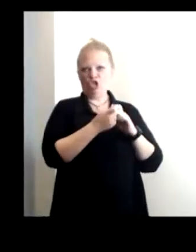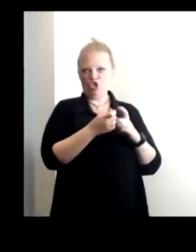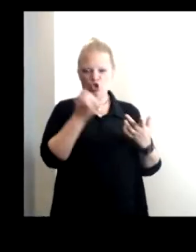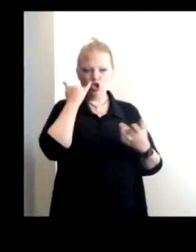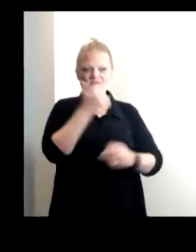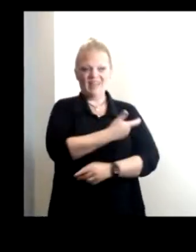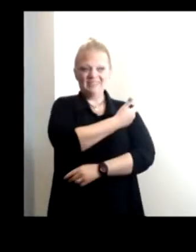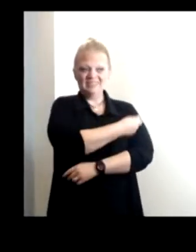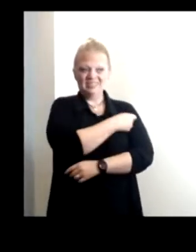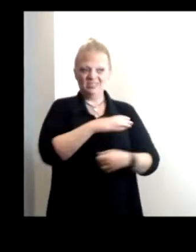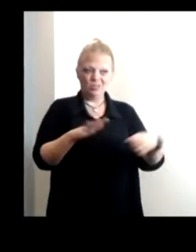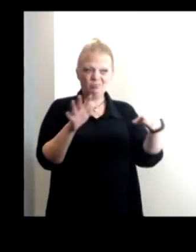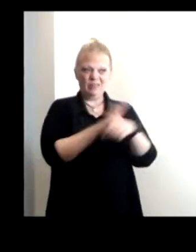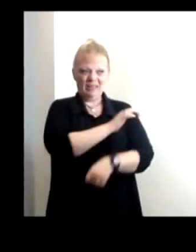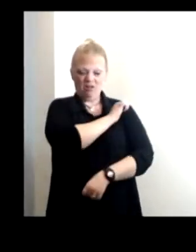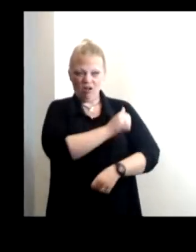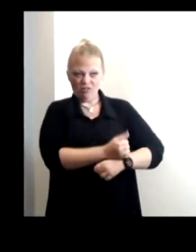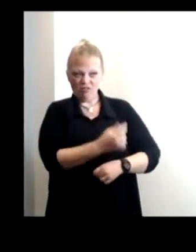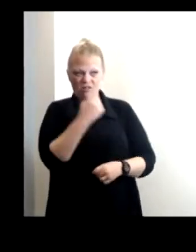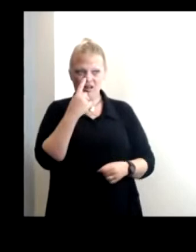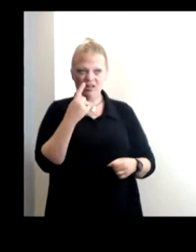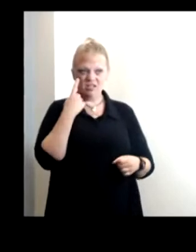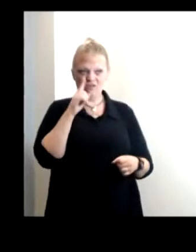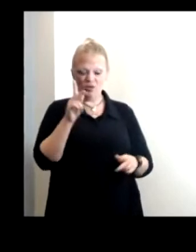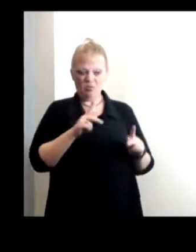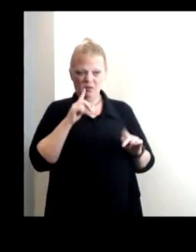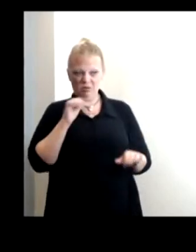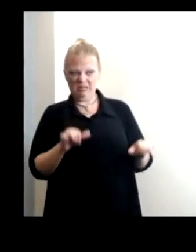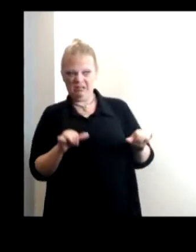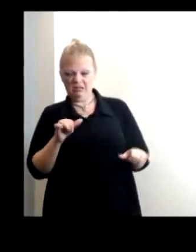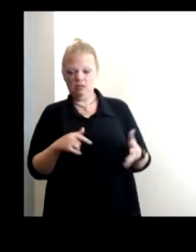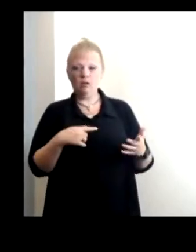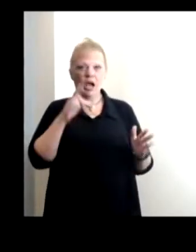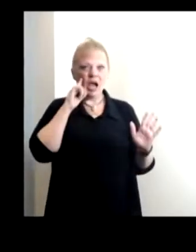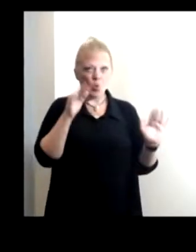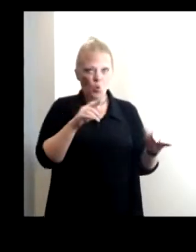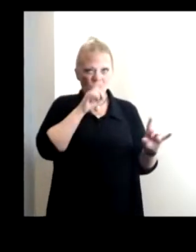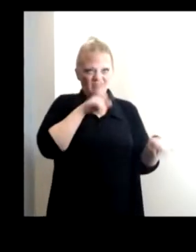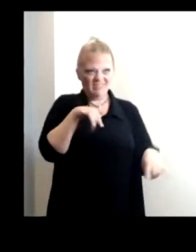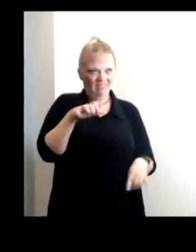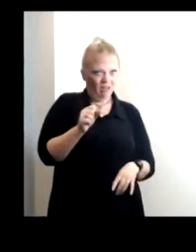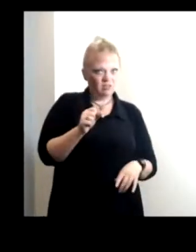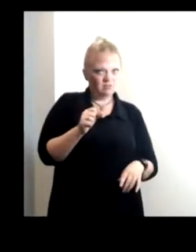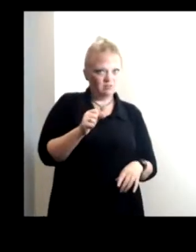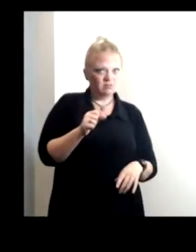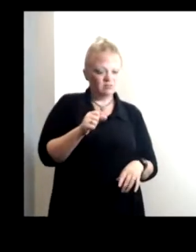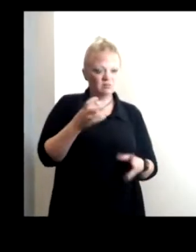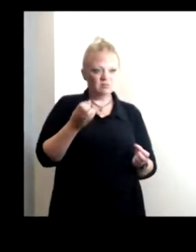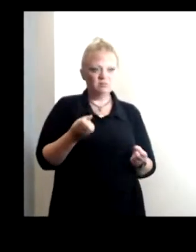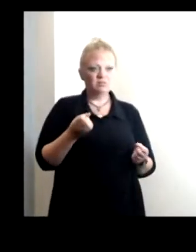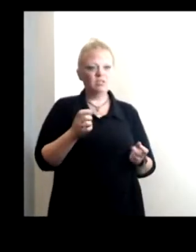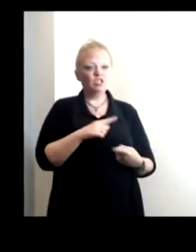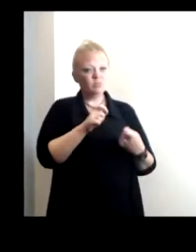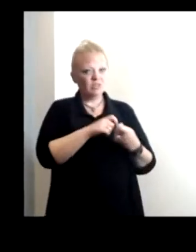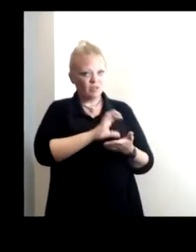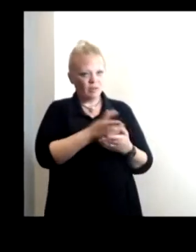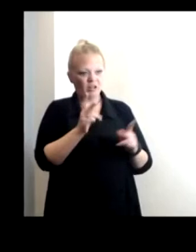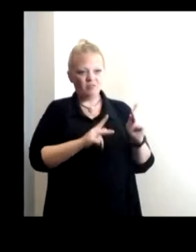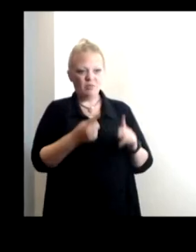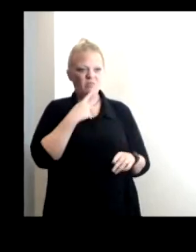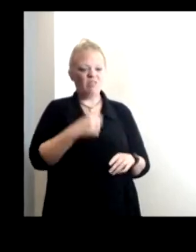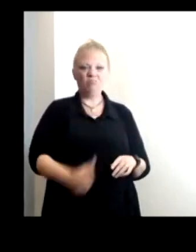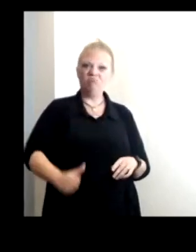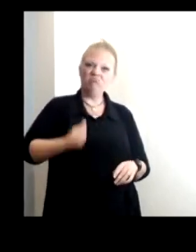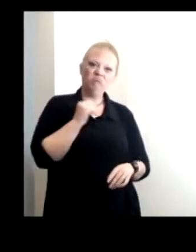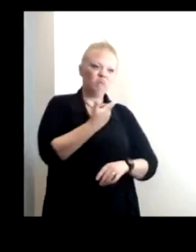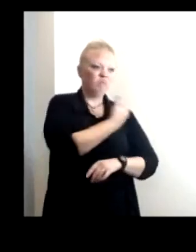fully authorized by the FDA for those who've been hesitant? And I think I would hope the answer is yes. Because there are a certain number of people who are saying, I'm not going to get